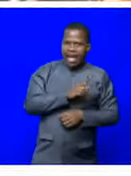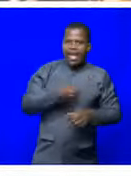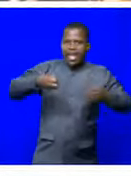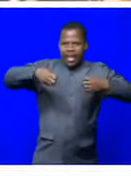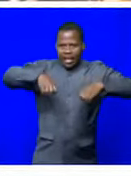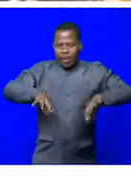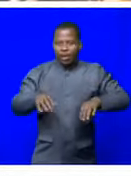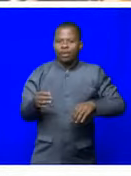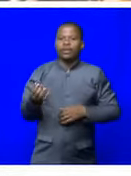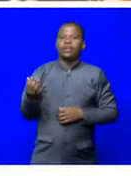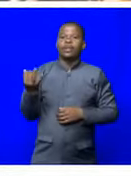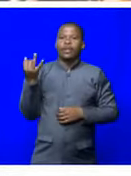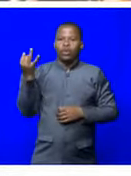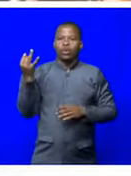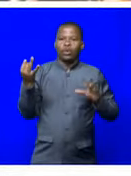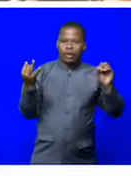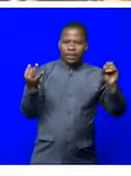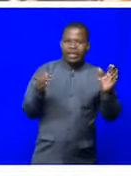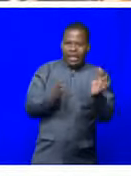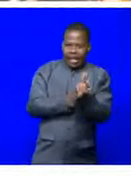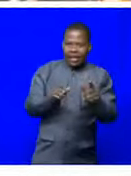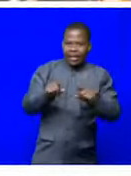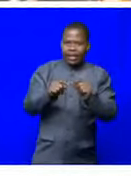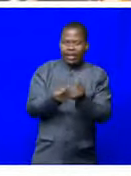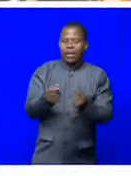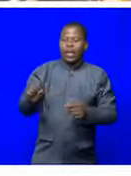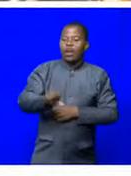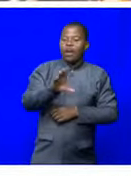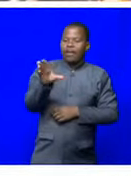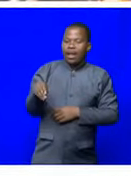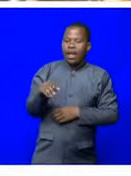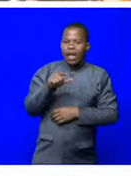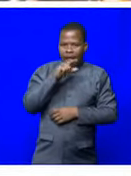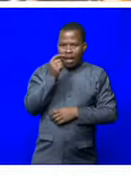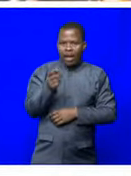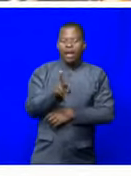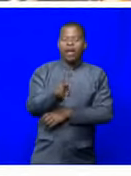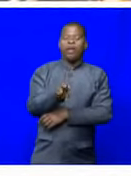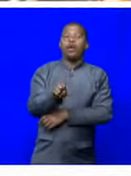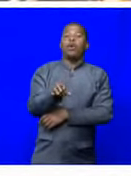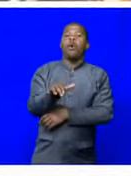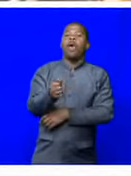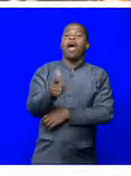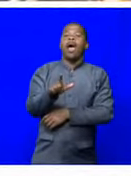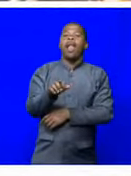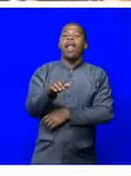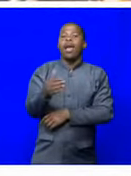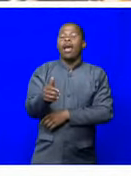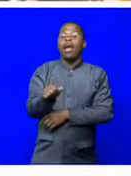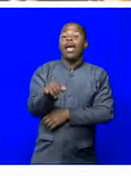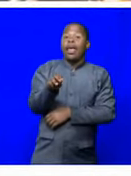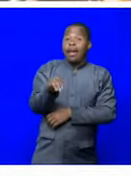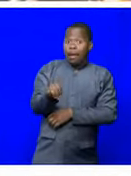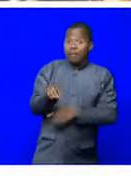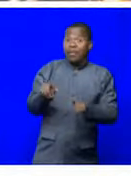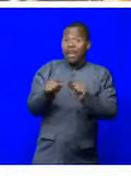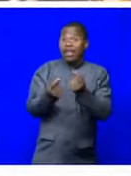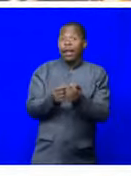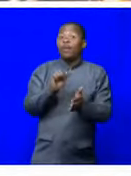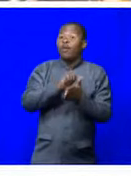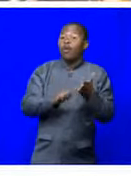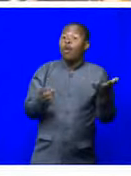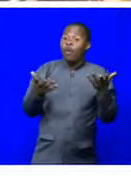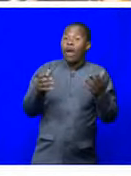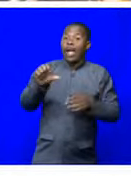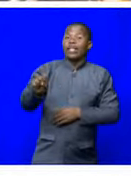kulandzela ukukhala phansi ngemagoli amabili ecanzeni emlenteni wesibili nabadlala nelicembu le Royal AM yaseveni laseNingizimu